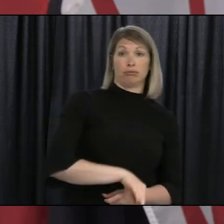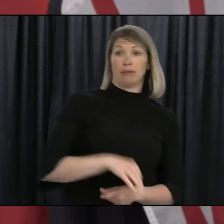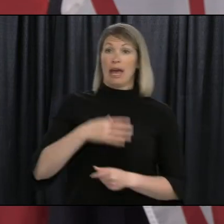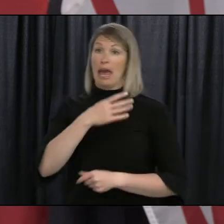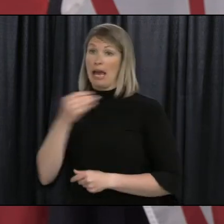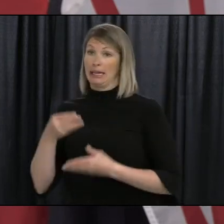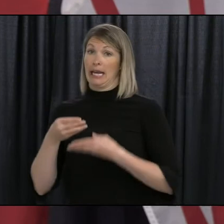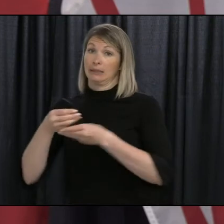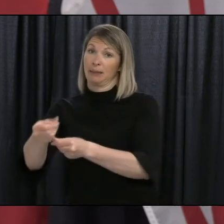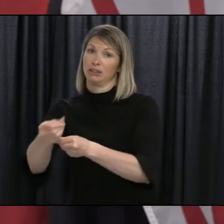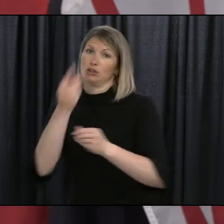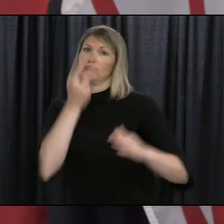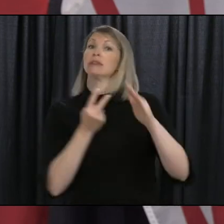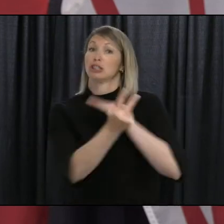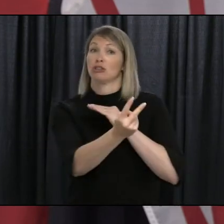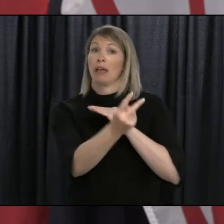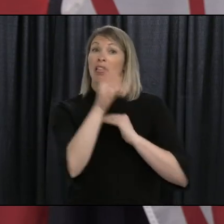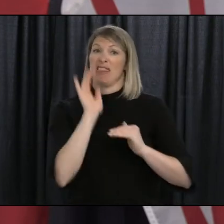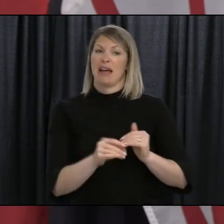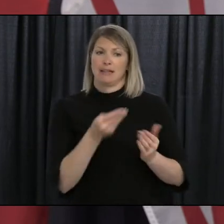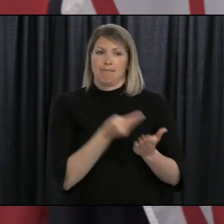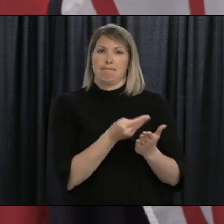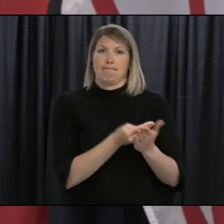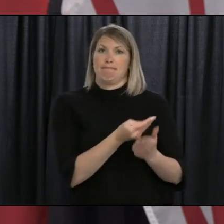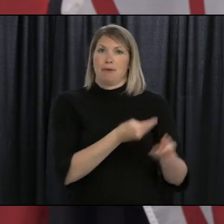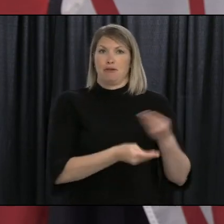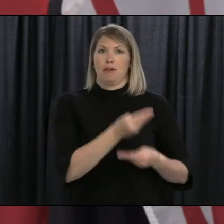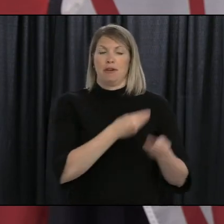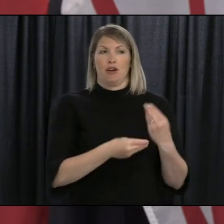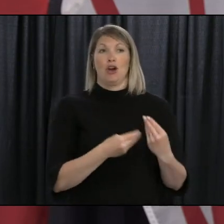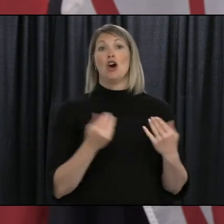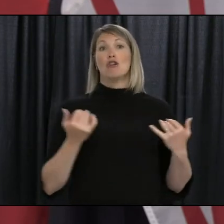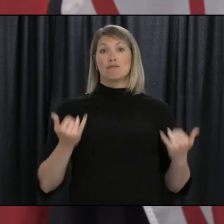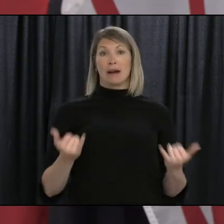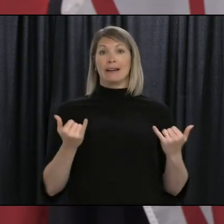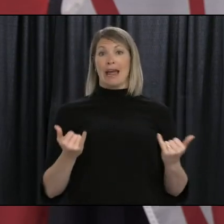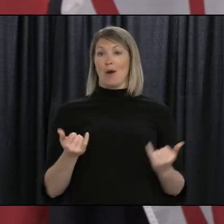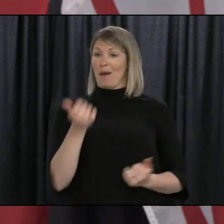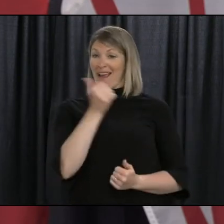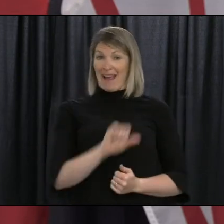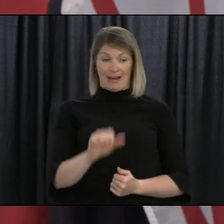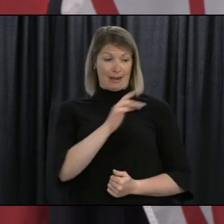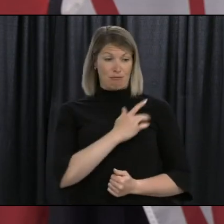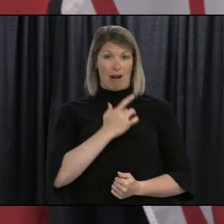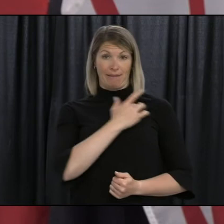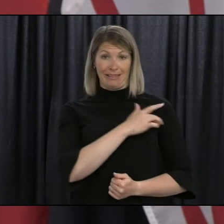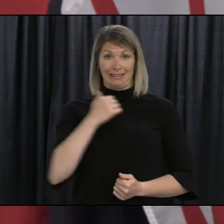stage, I don't think there's a province across the country who could accurately tell you